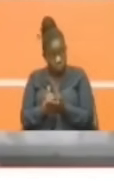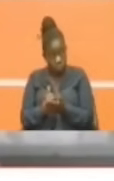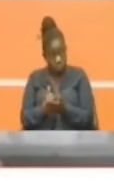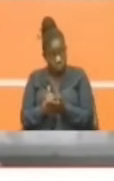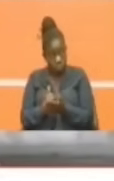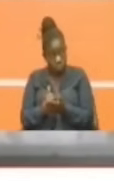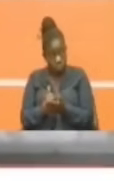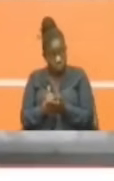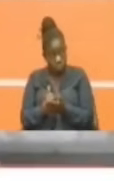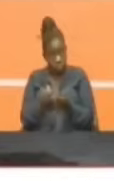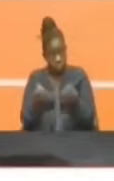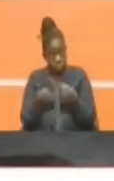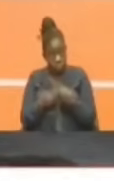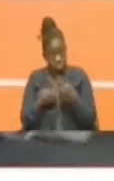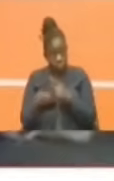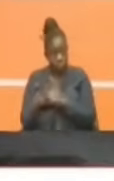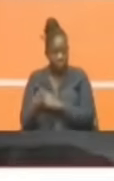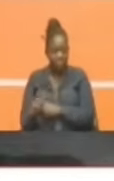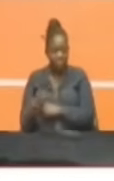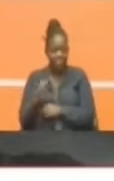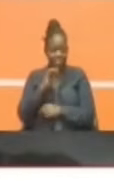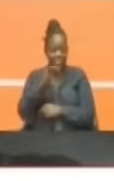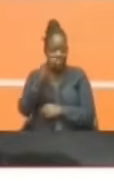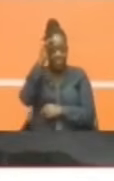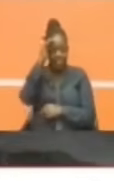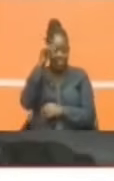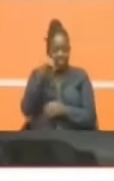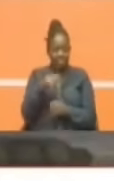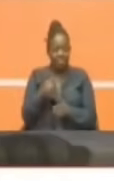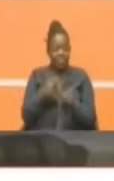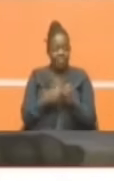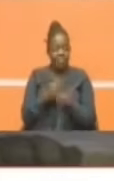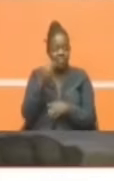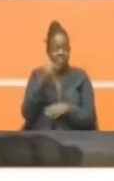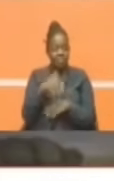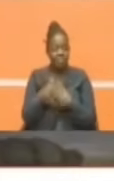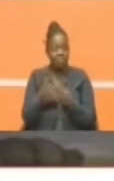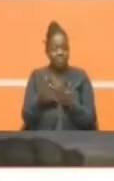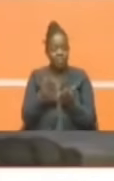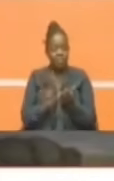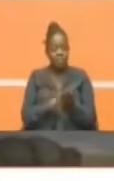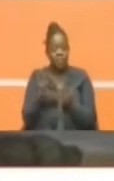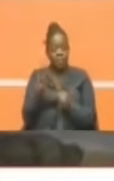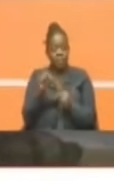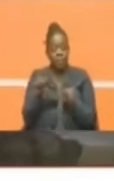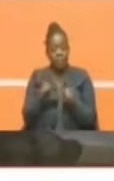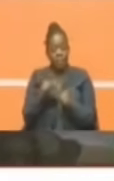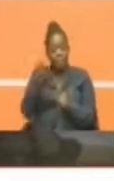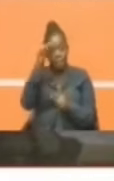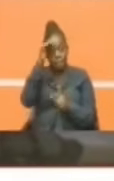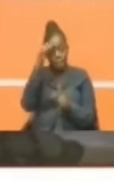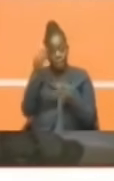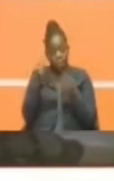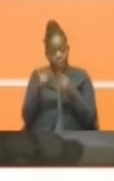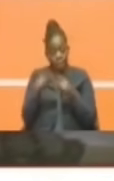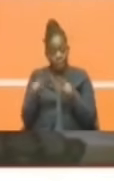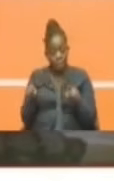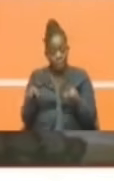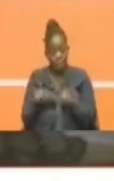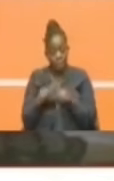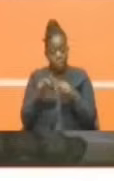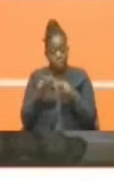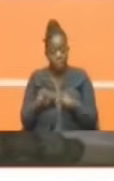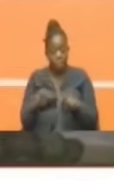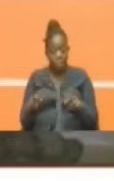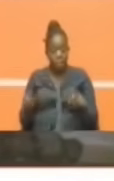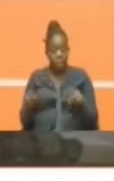etuwe abakuumi. Omwogezi wa poliisi mu Kampala n'emirirwano Patrick Onyanga agumiza abatuuze nti poliisi egenda kutandika